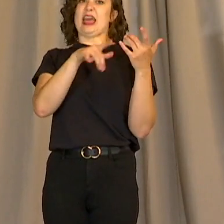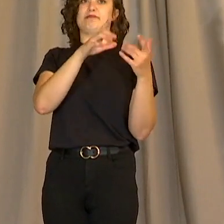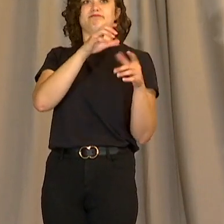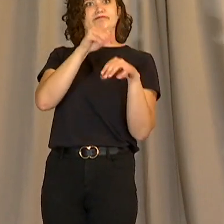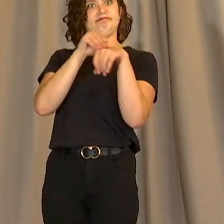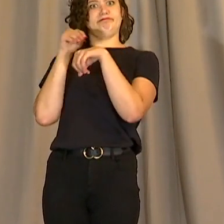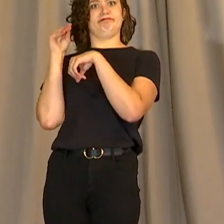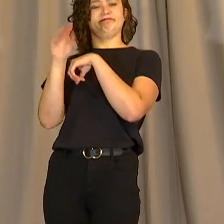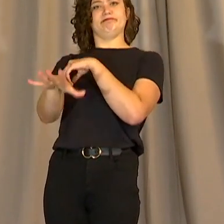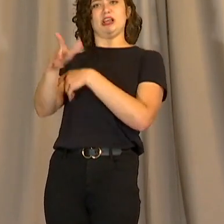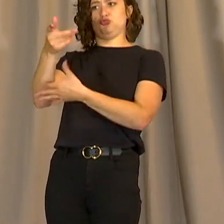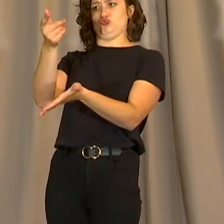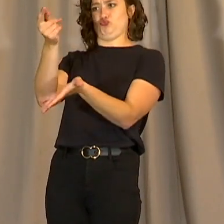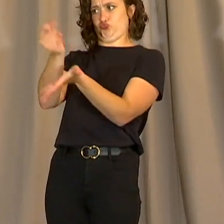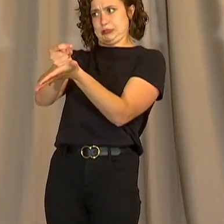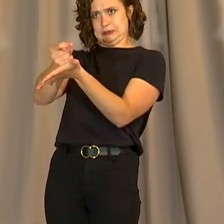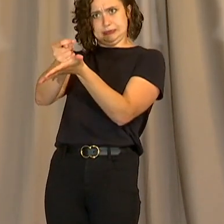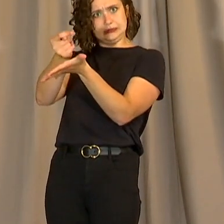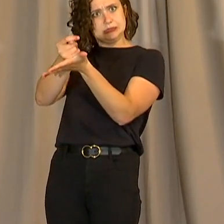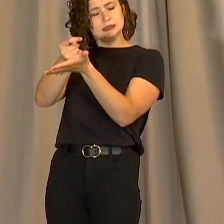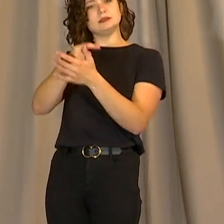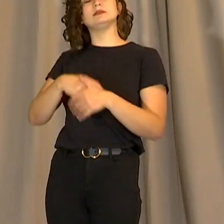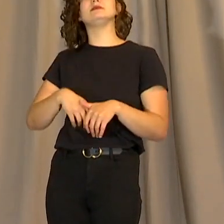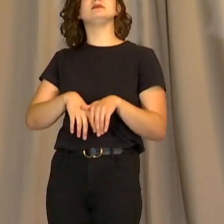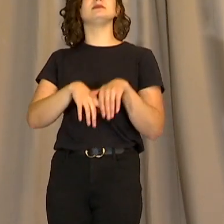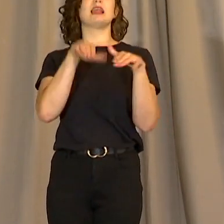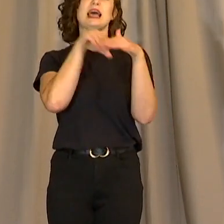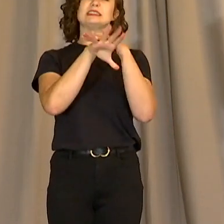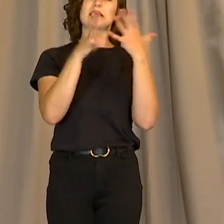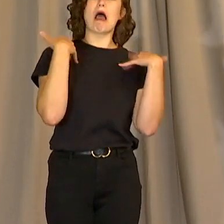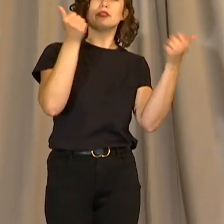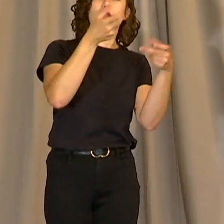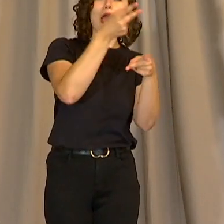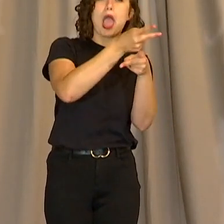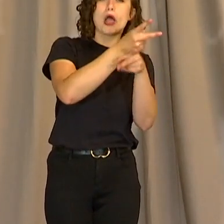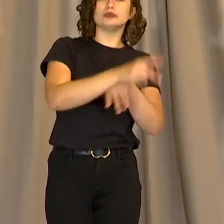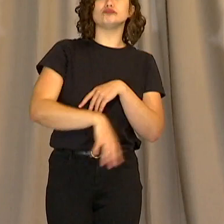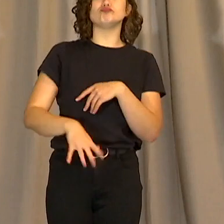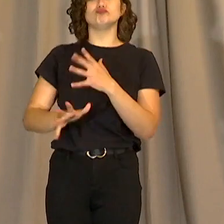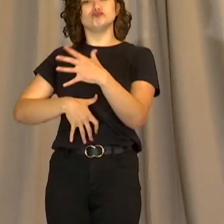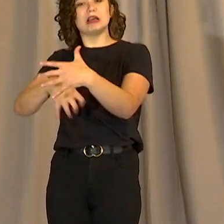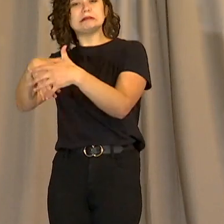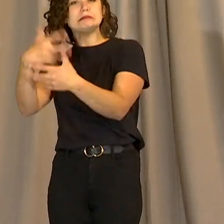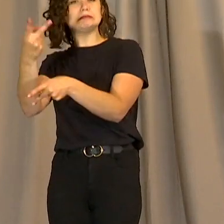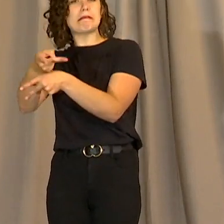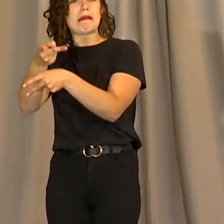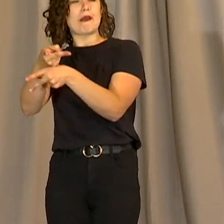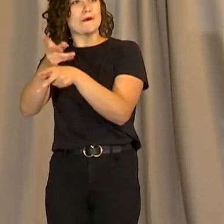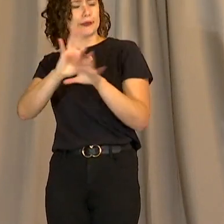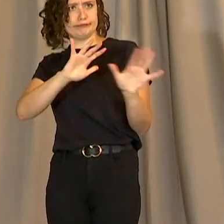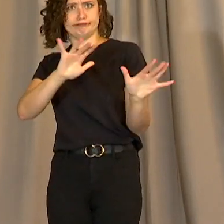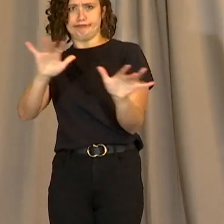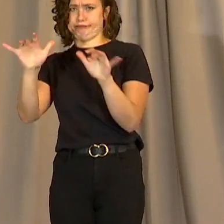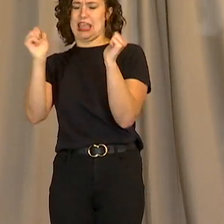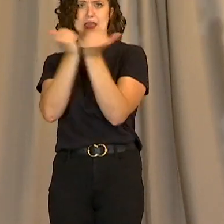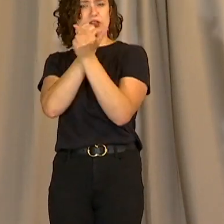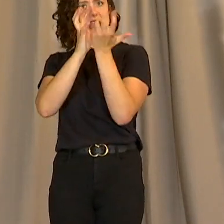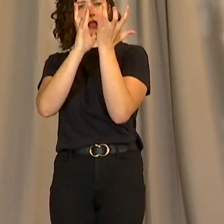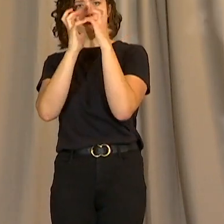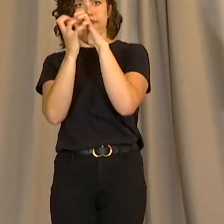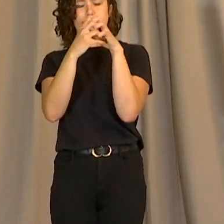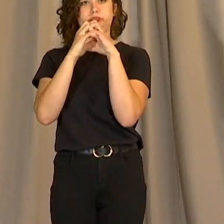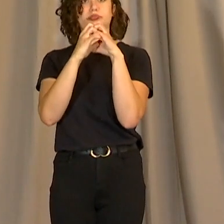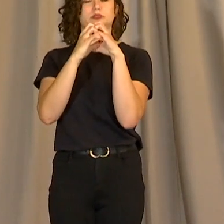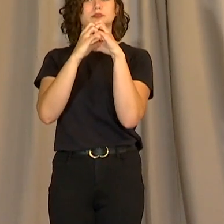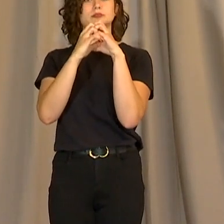access to healthcare and prenatal care, things like this. All of these are intersecting. So if we're thinking about changing our